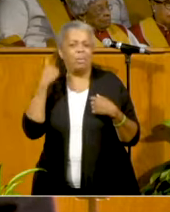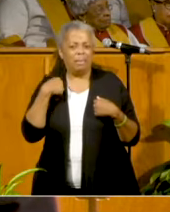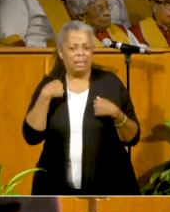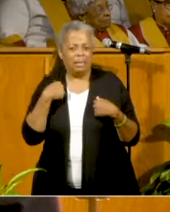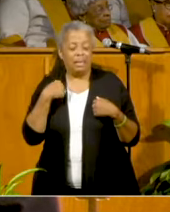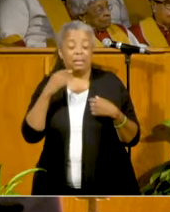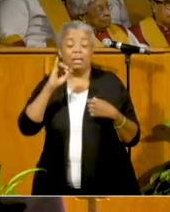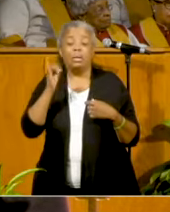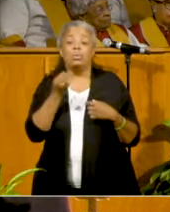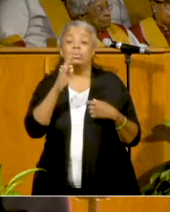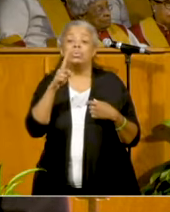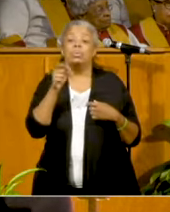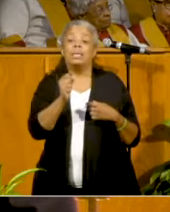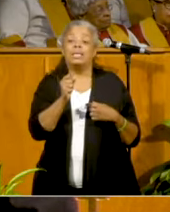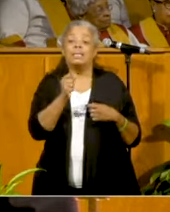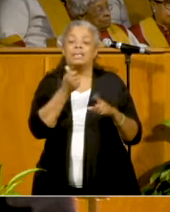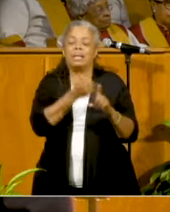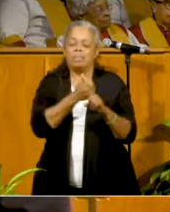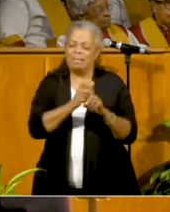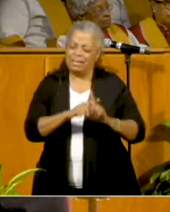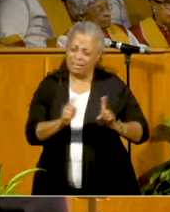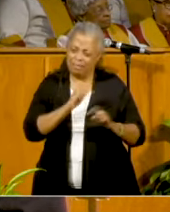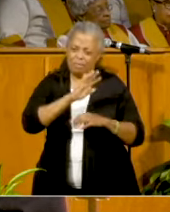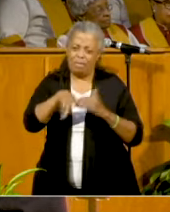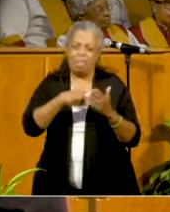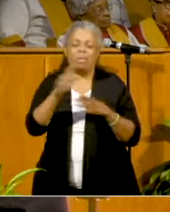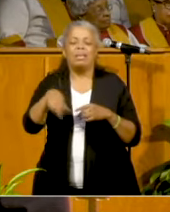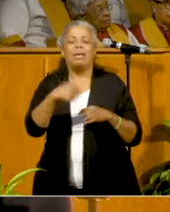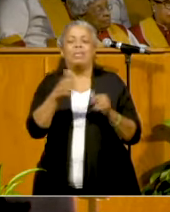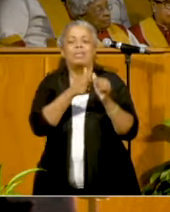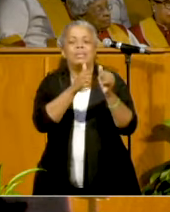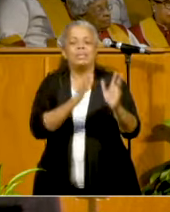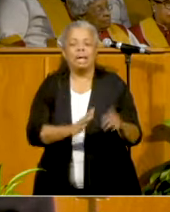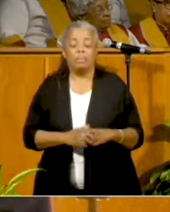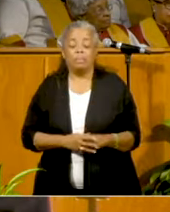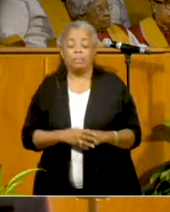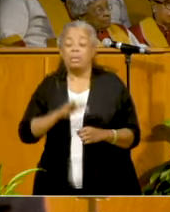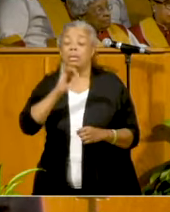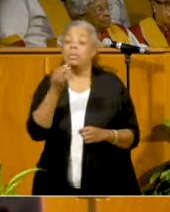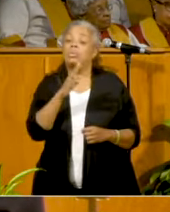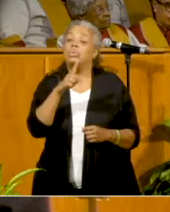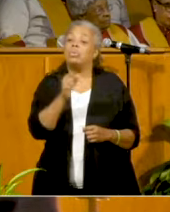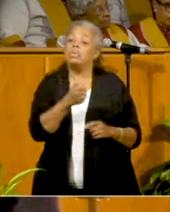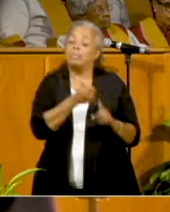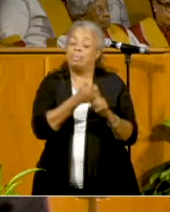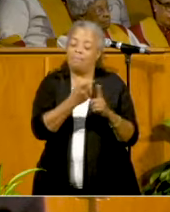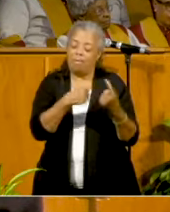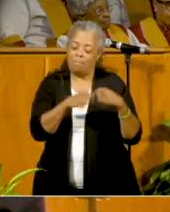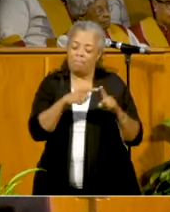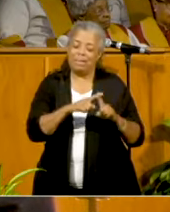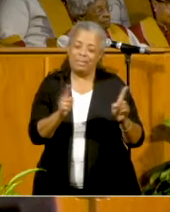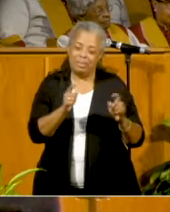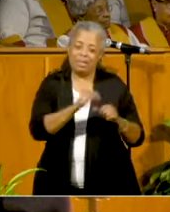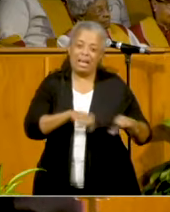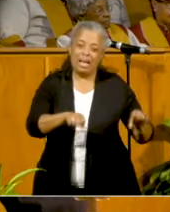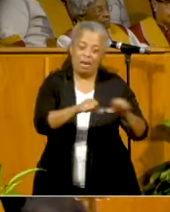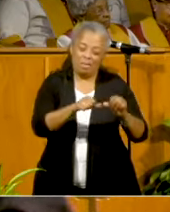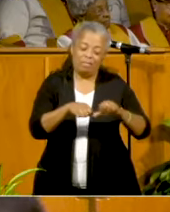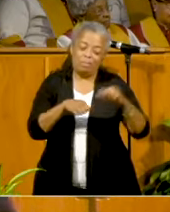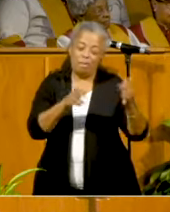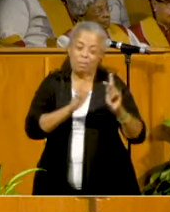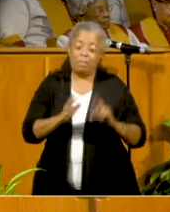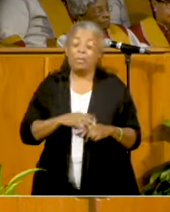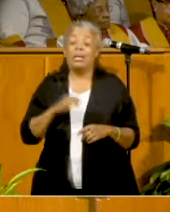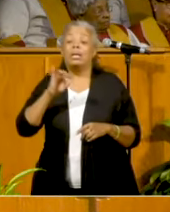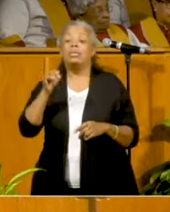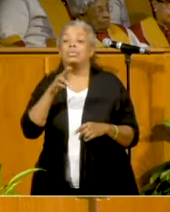Judas is different than all the other apostles. He's from a different region than all the other 11. He's from